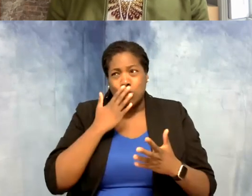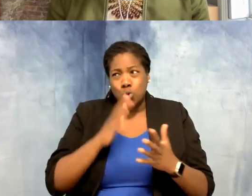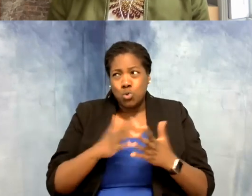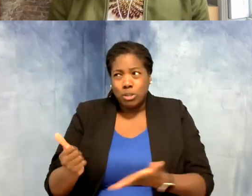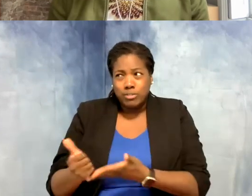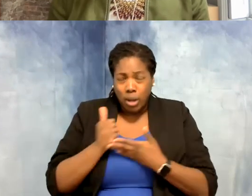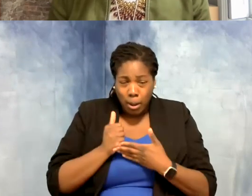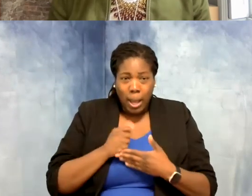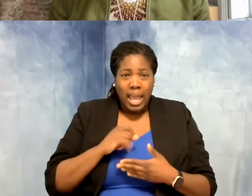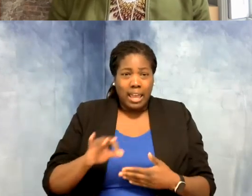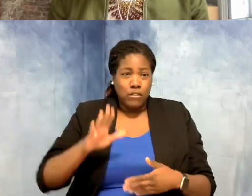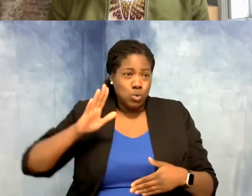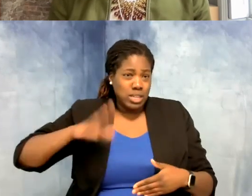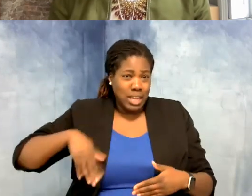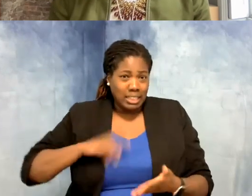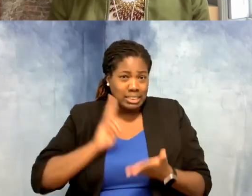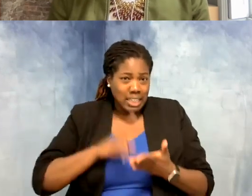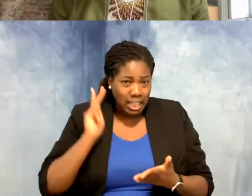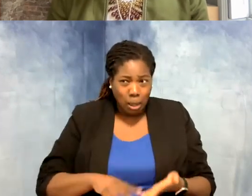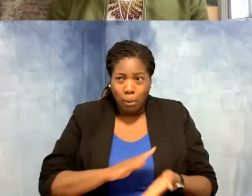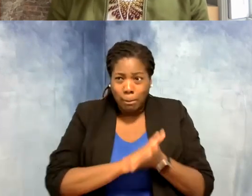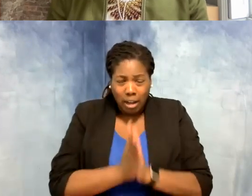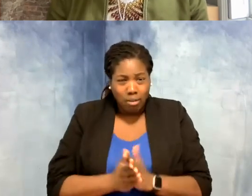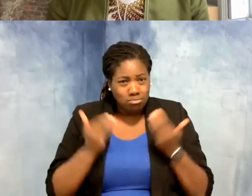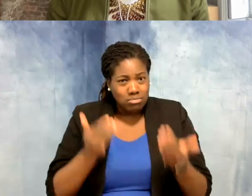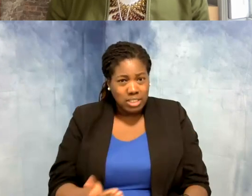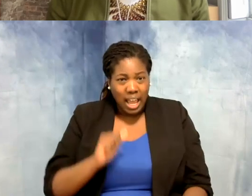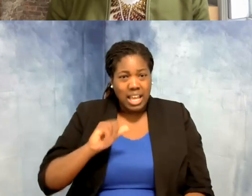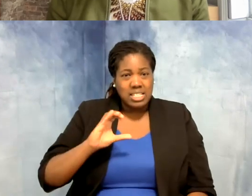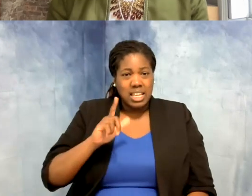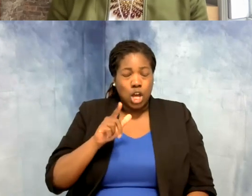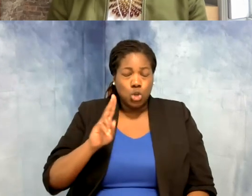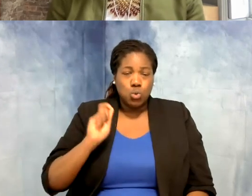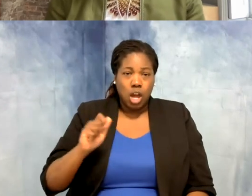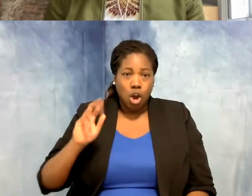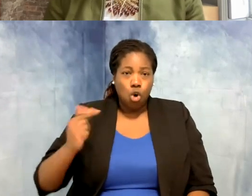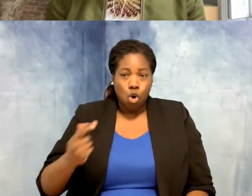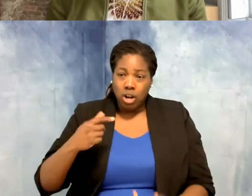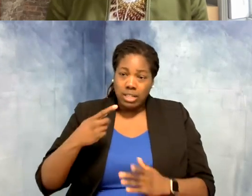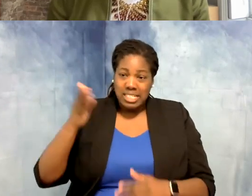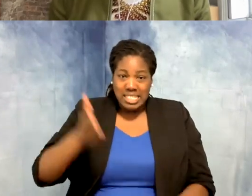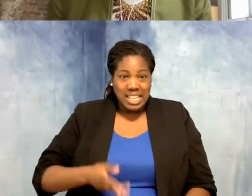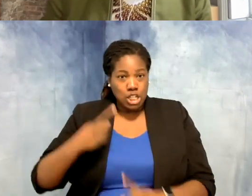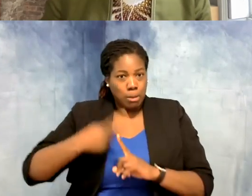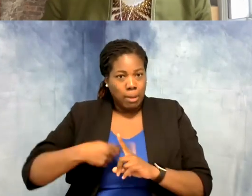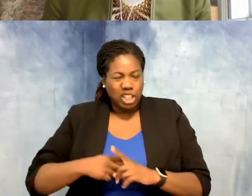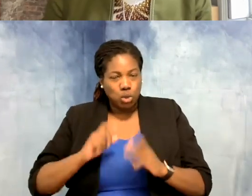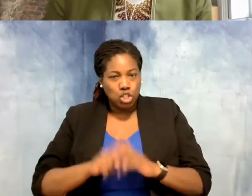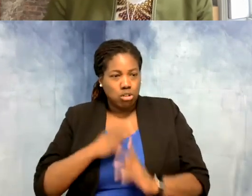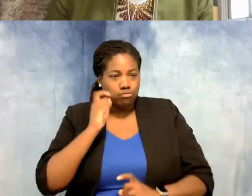much. If you're not already one, we encourage you to become one, and you can go to aclu.org/monthly to start giving monthly as